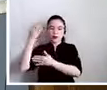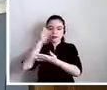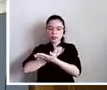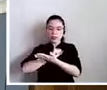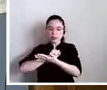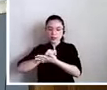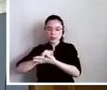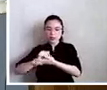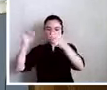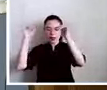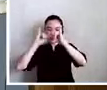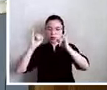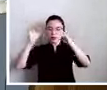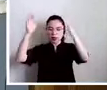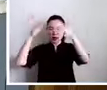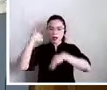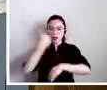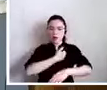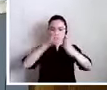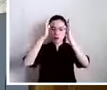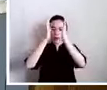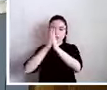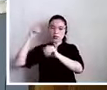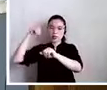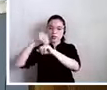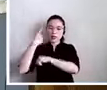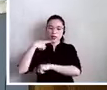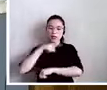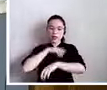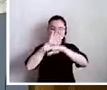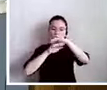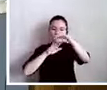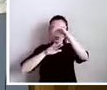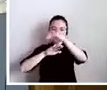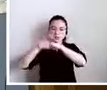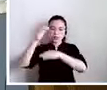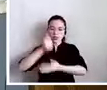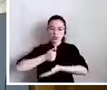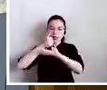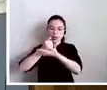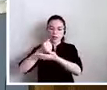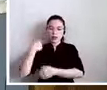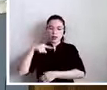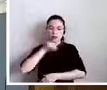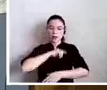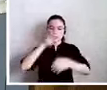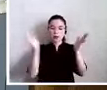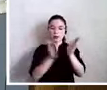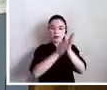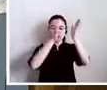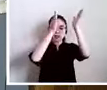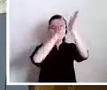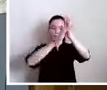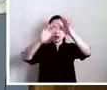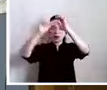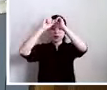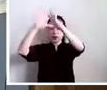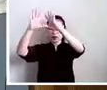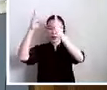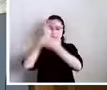infancy's sake, hear our prayers and send us consolation and aid, that we may praise you with the Father and the